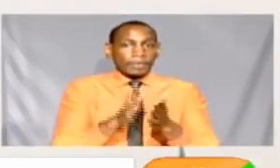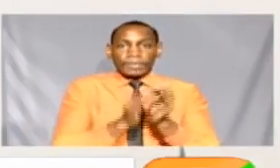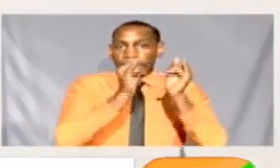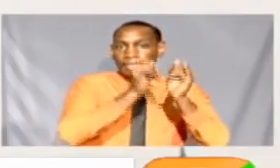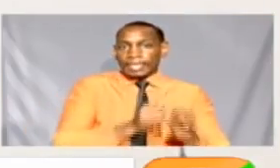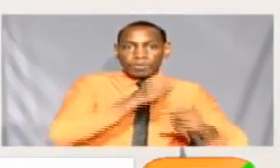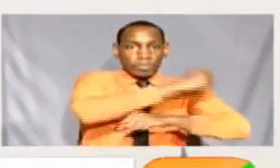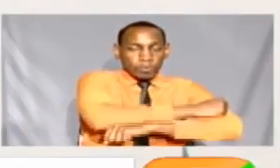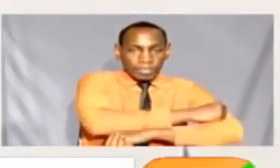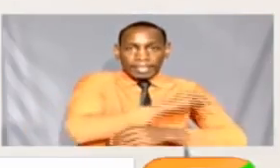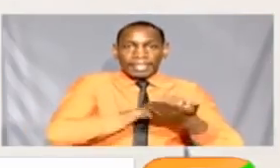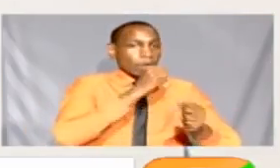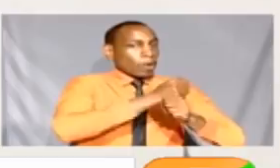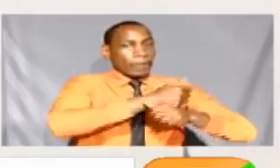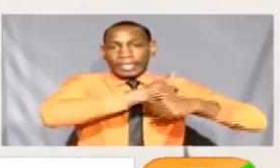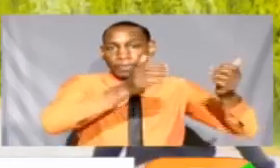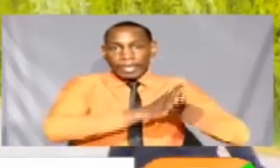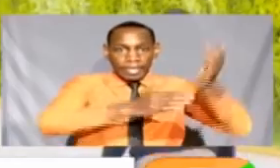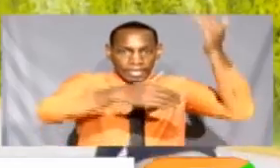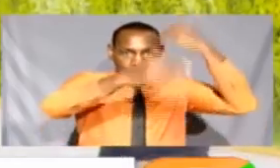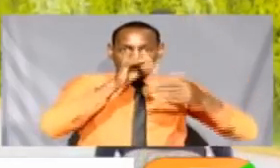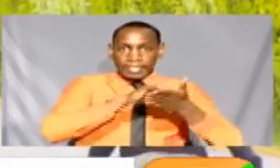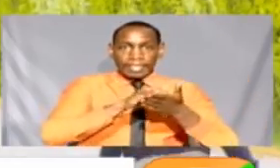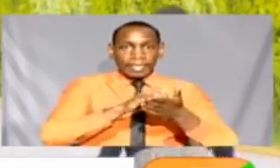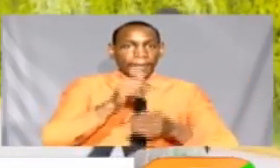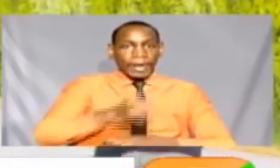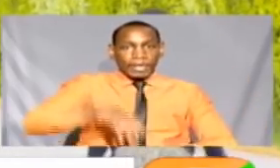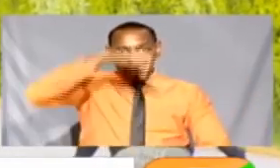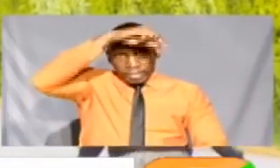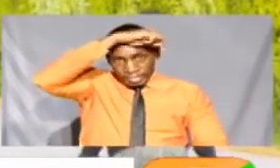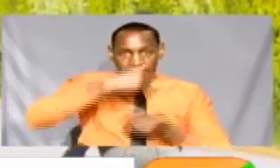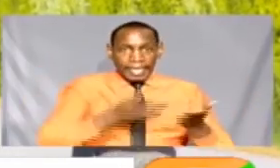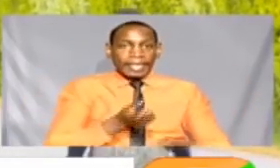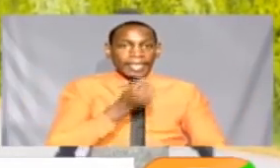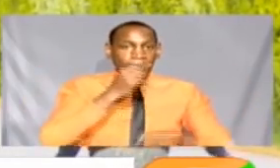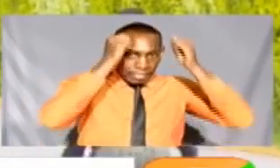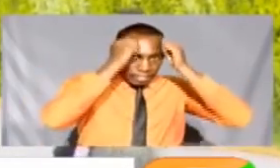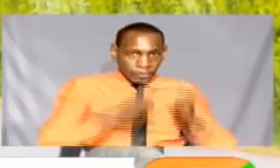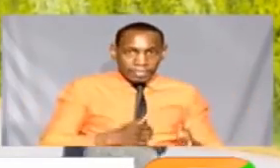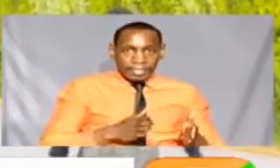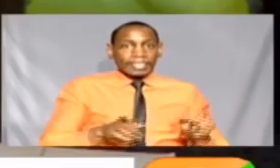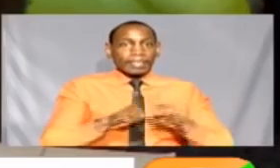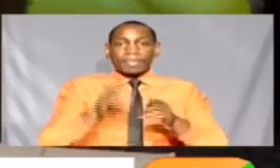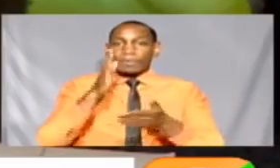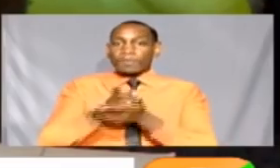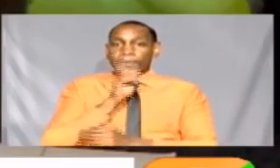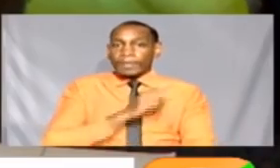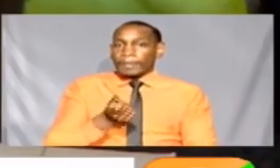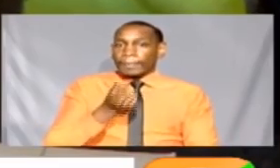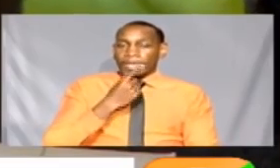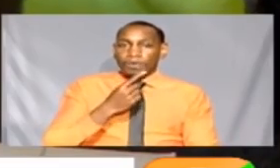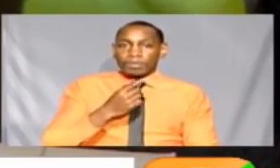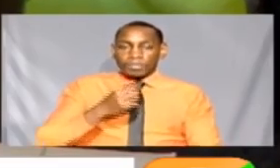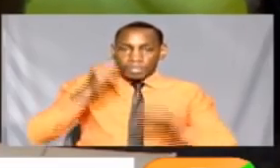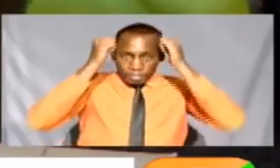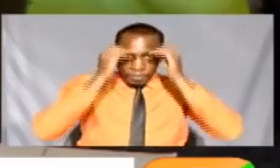kids on the block seem to be flying high. Universities that have not graduated any medical student at all or have conferred medical students once